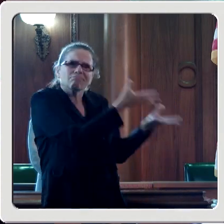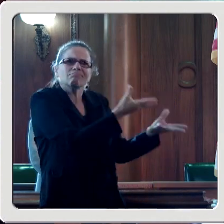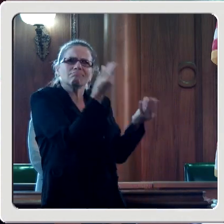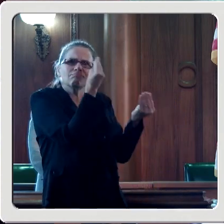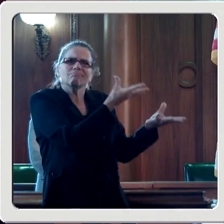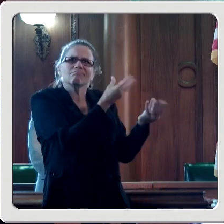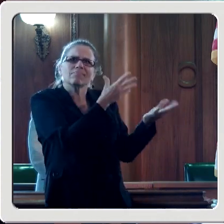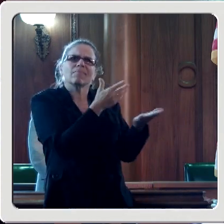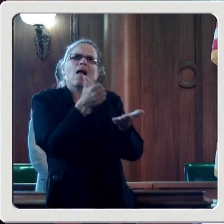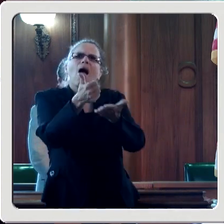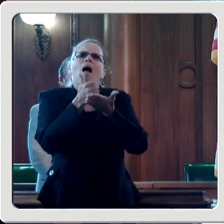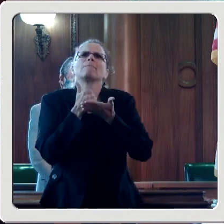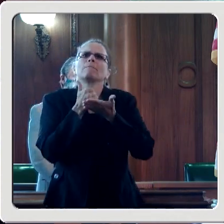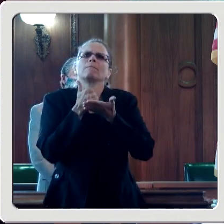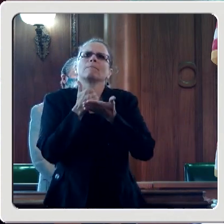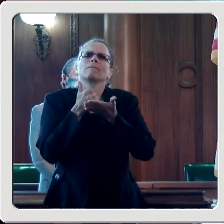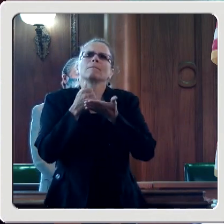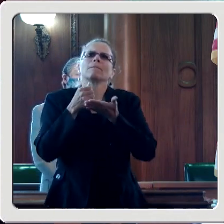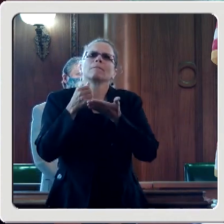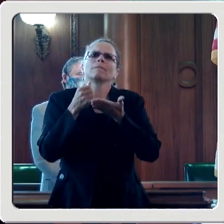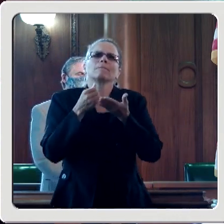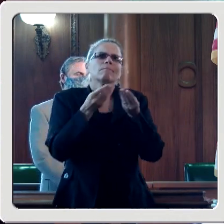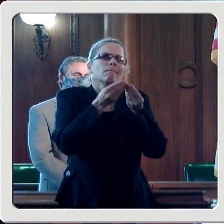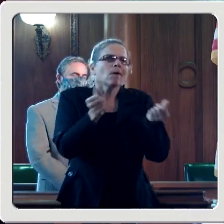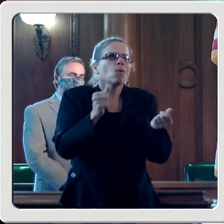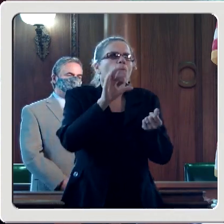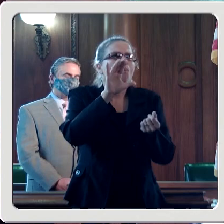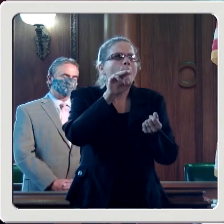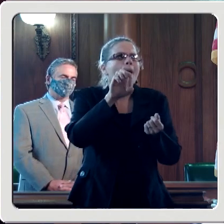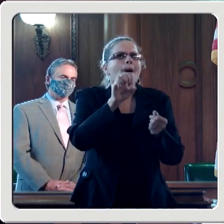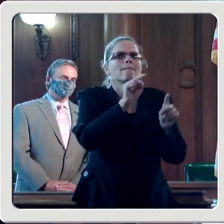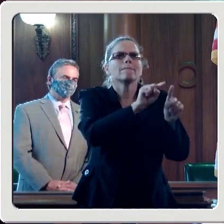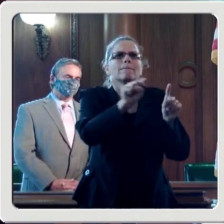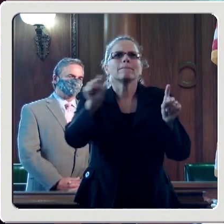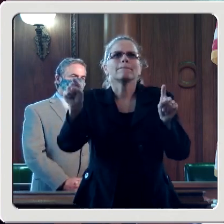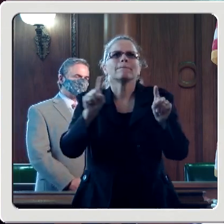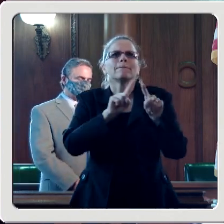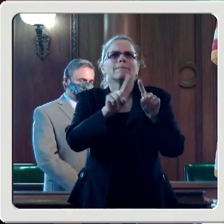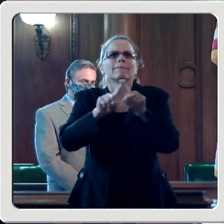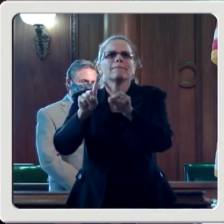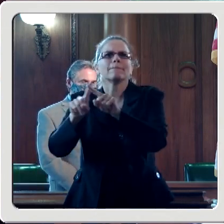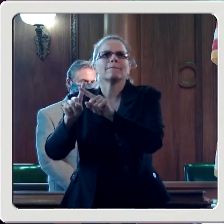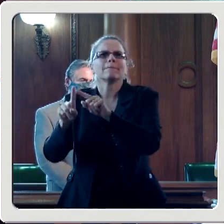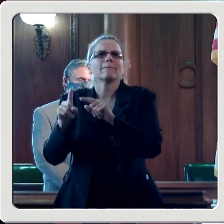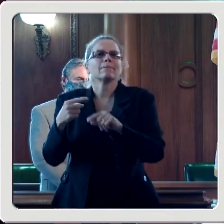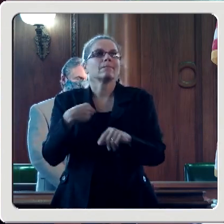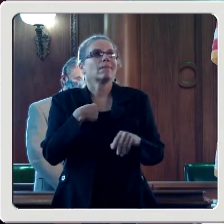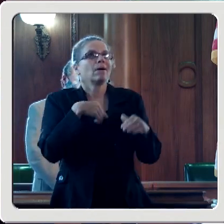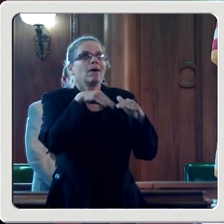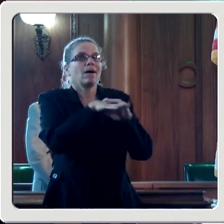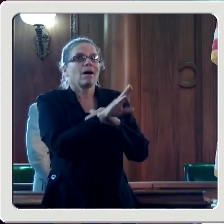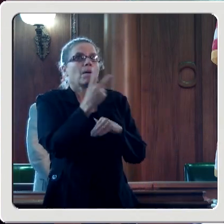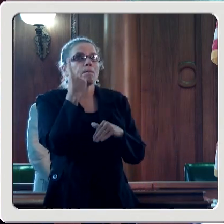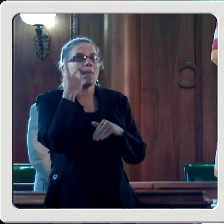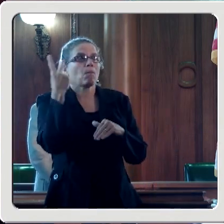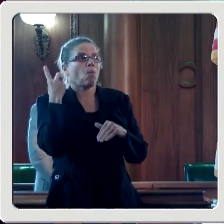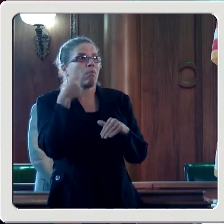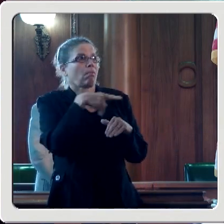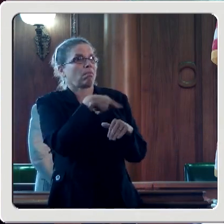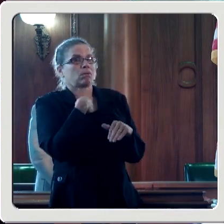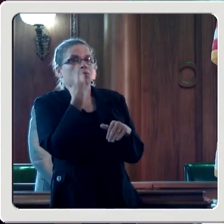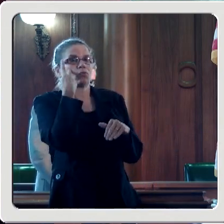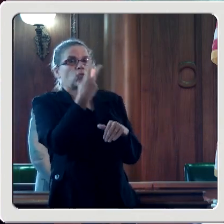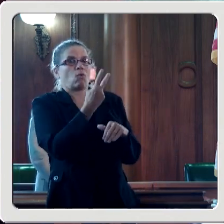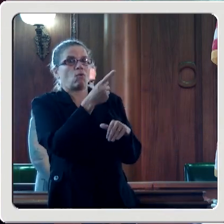So being at that memorial and seeing the families that day and the hard work that retired Sergeant